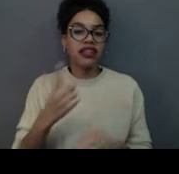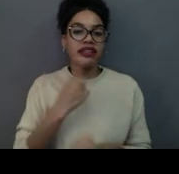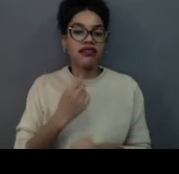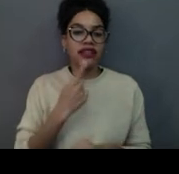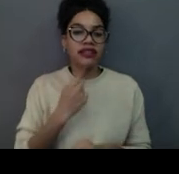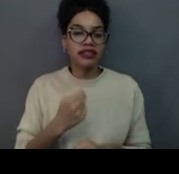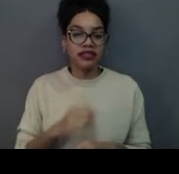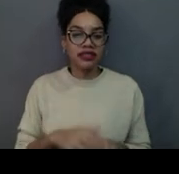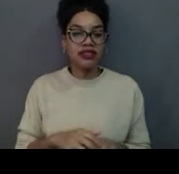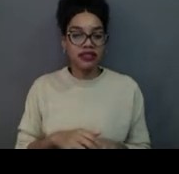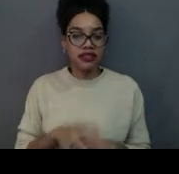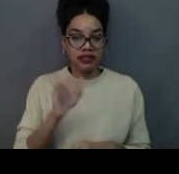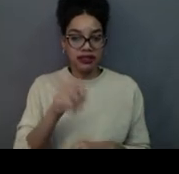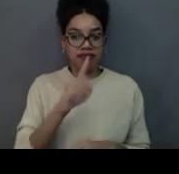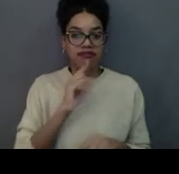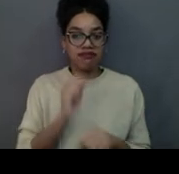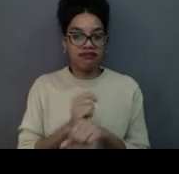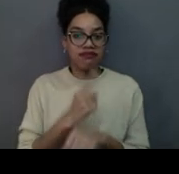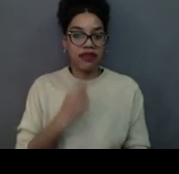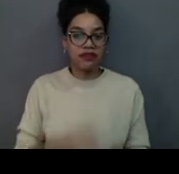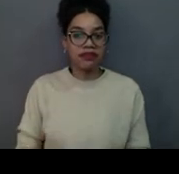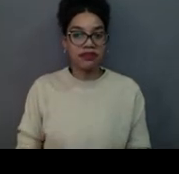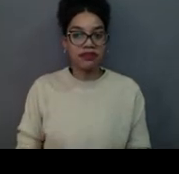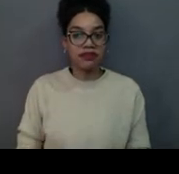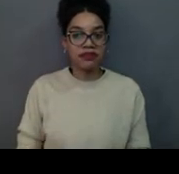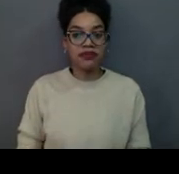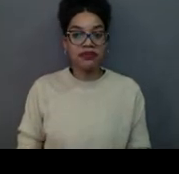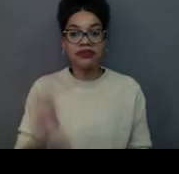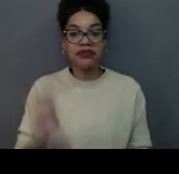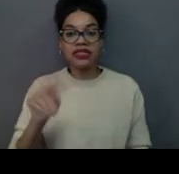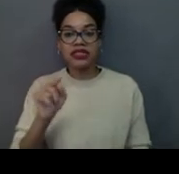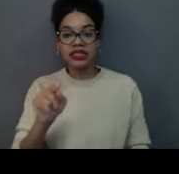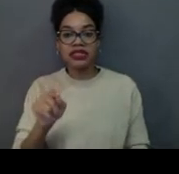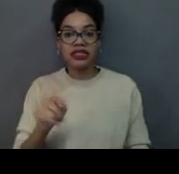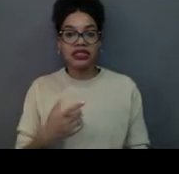fresh, and these ones are here. Sample B here